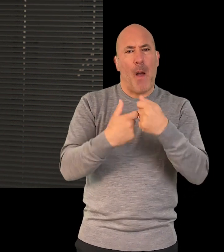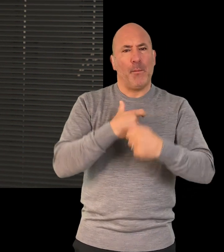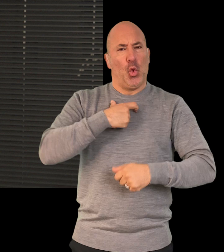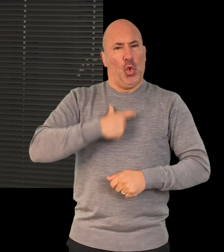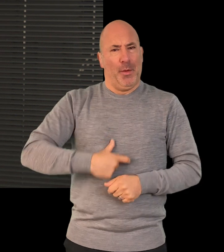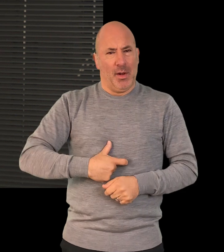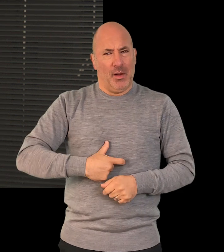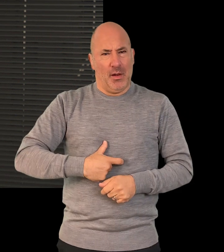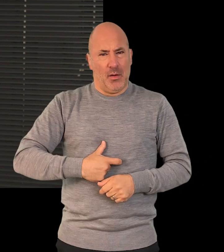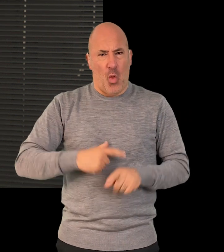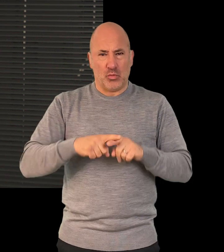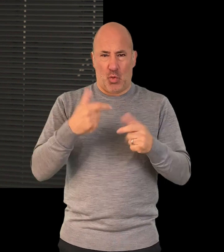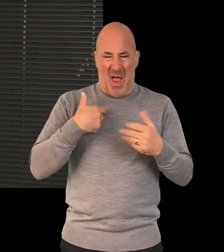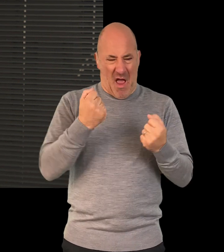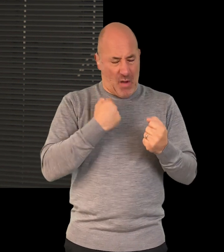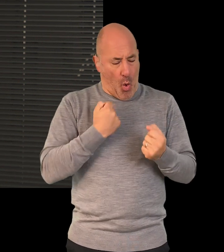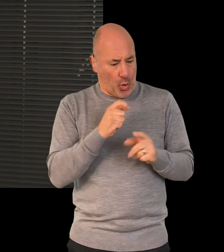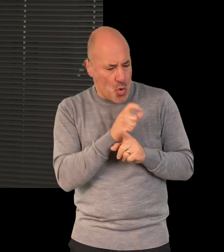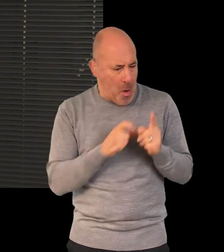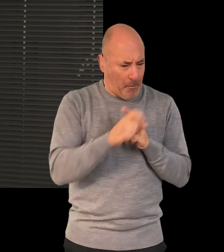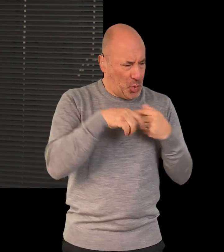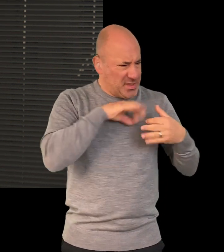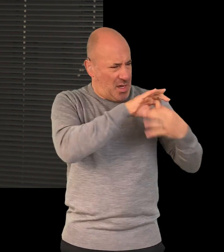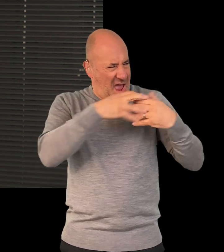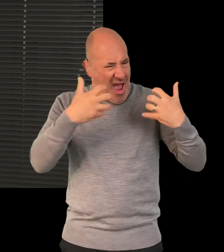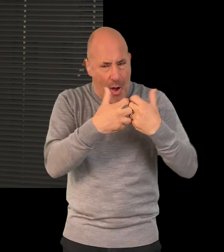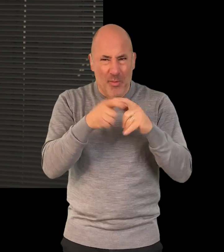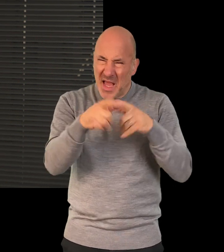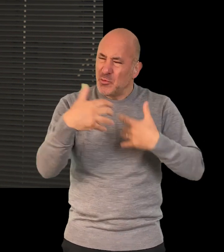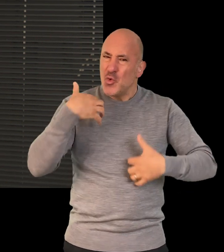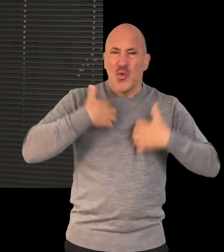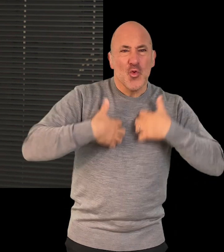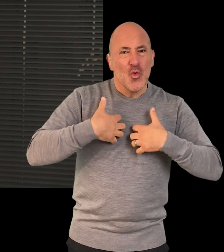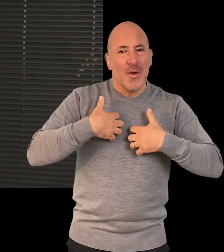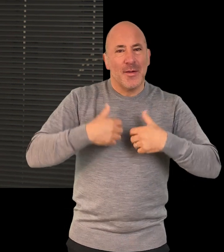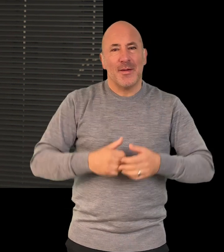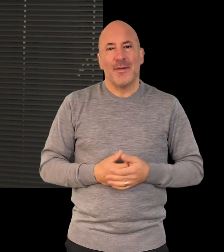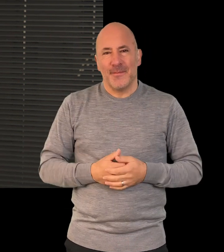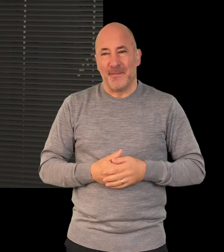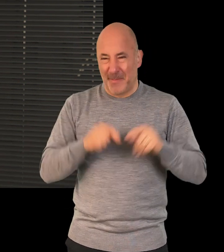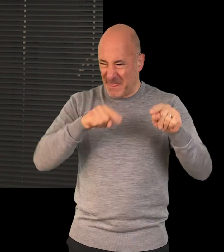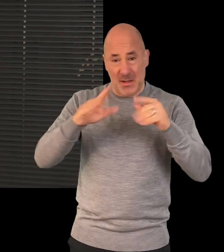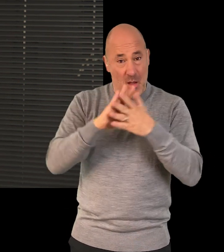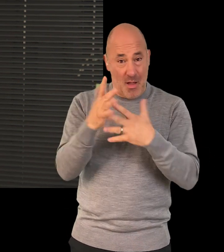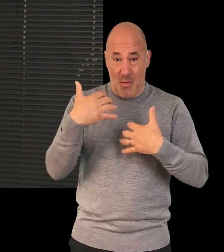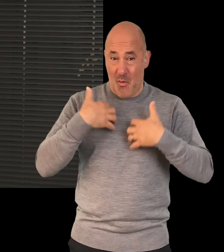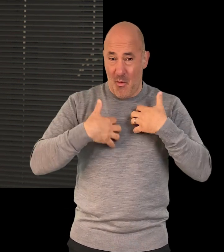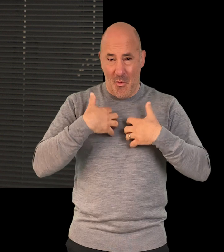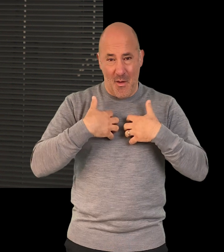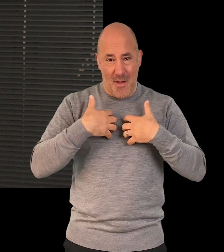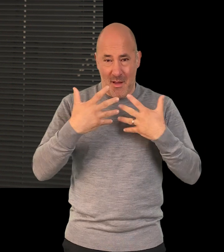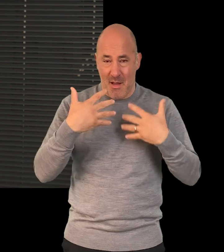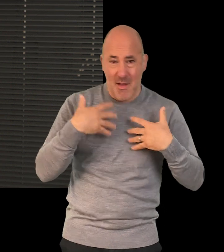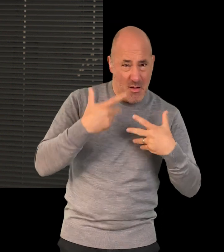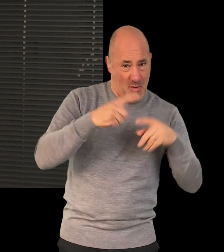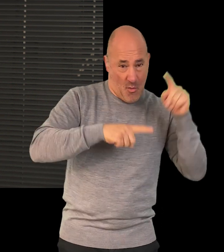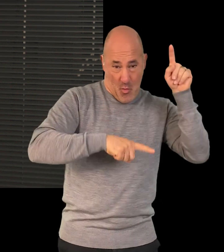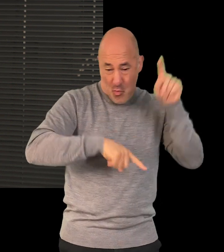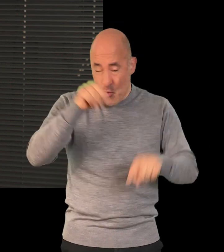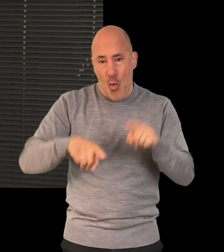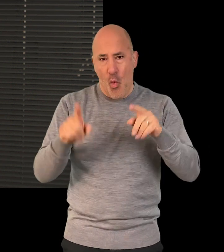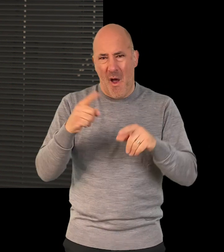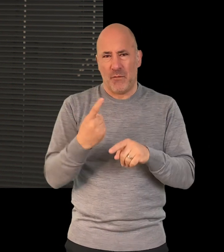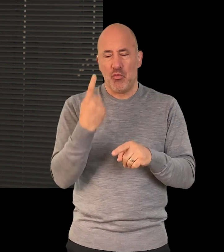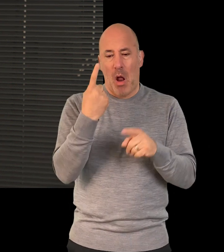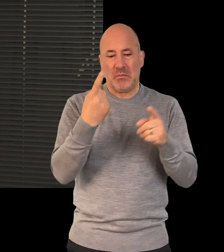as communities. And those things are so interesting and exciting and varied